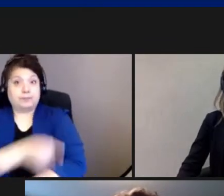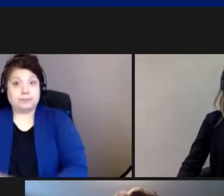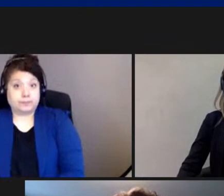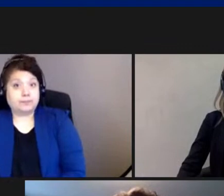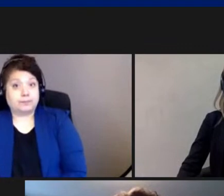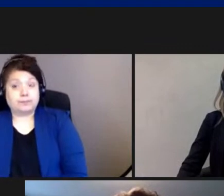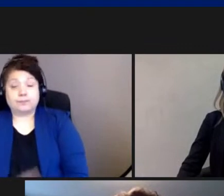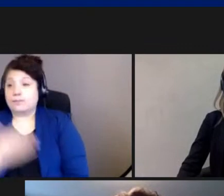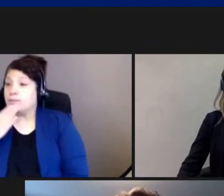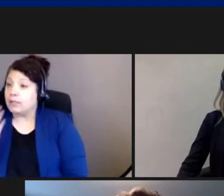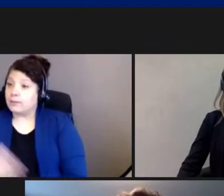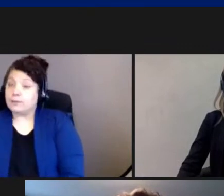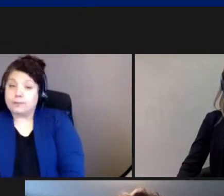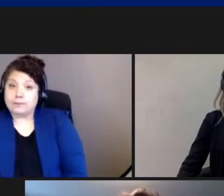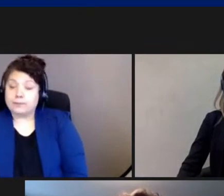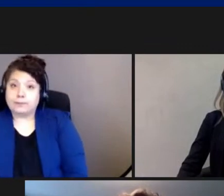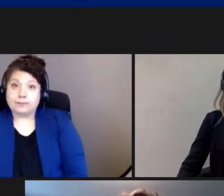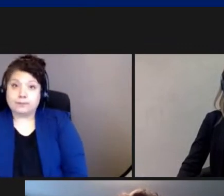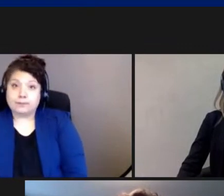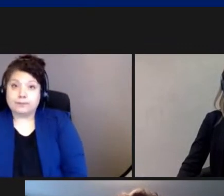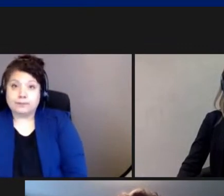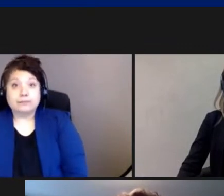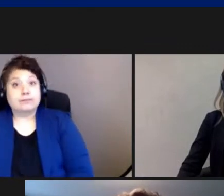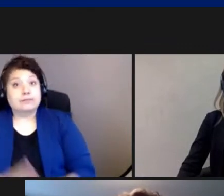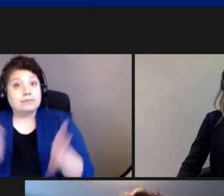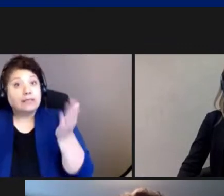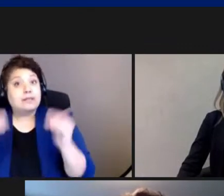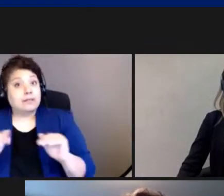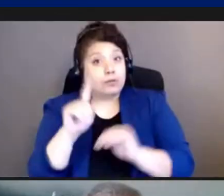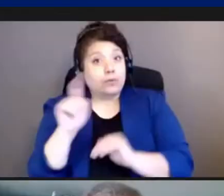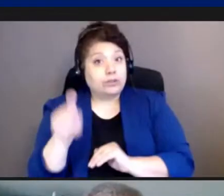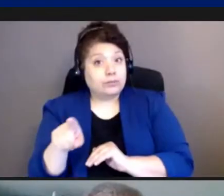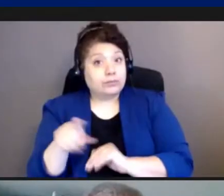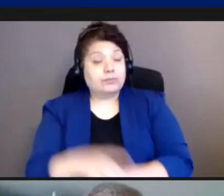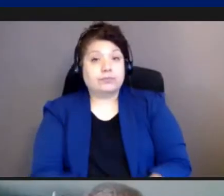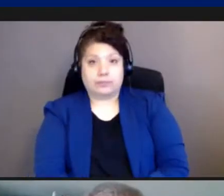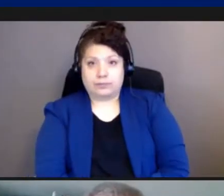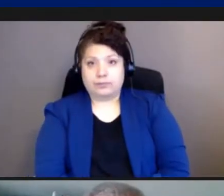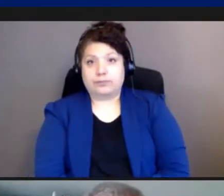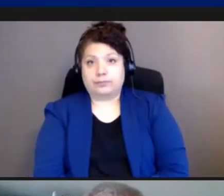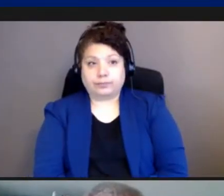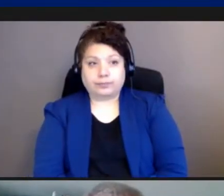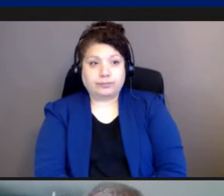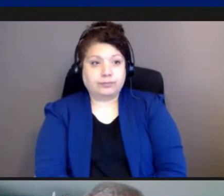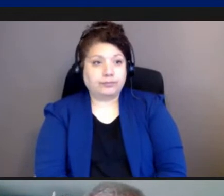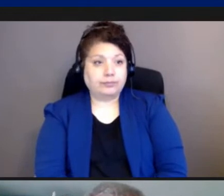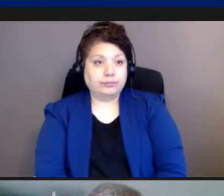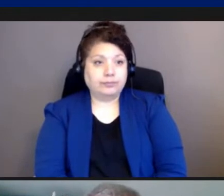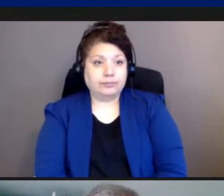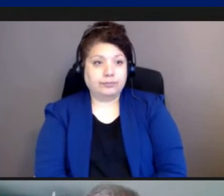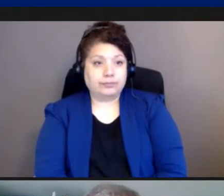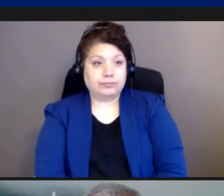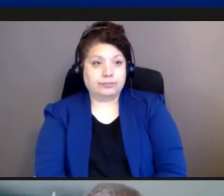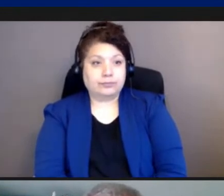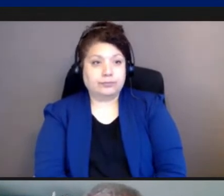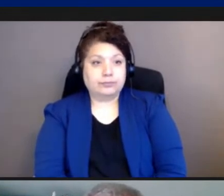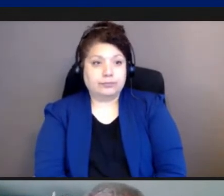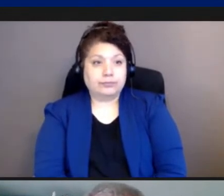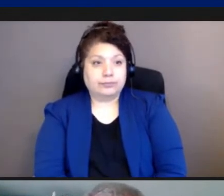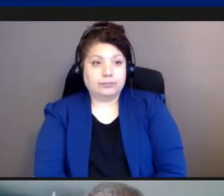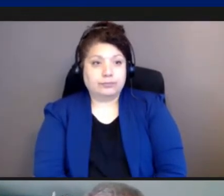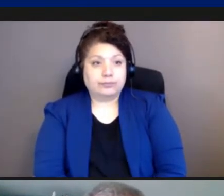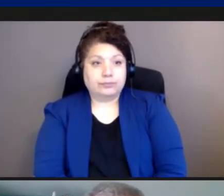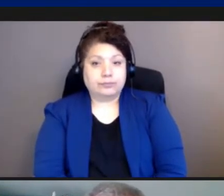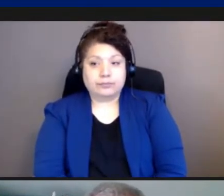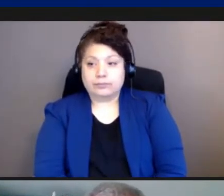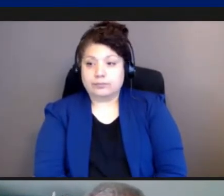Thank you. Thank you. Our next question, la prochaine question sera de le droit. Je passe la parole à Julien Paquette.